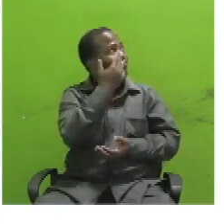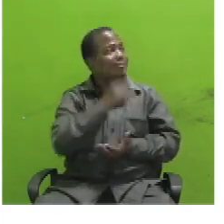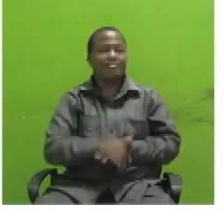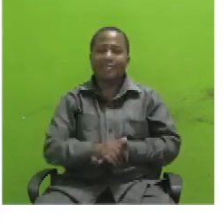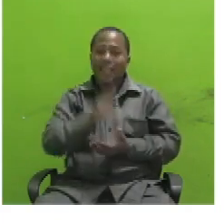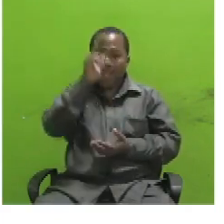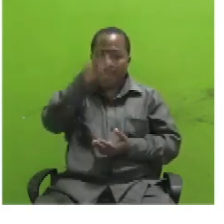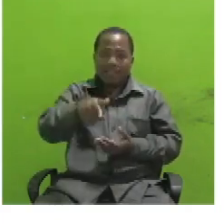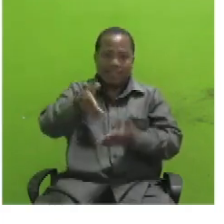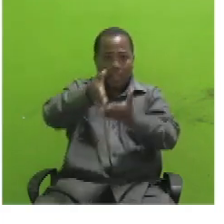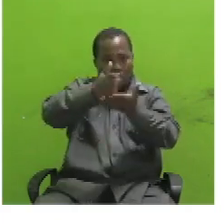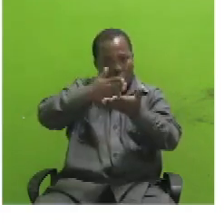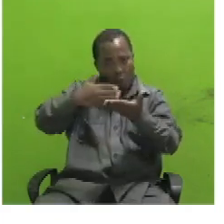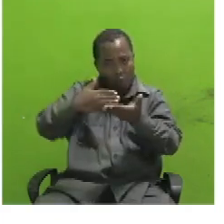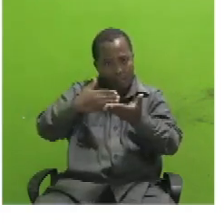It is